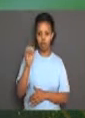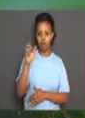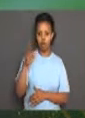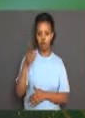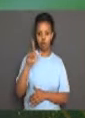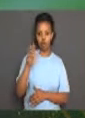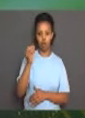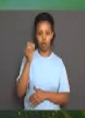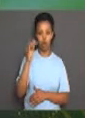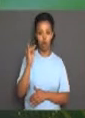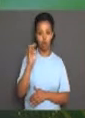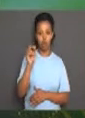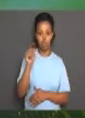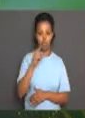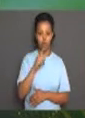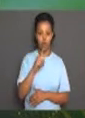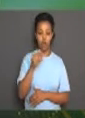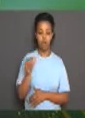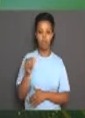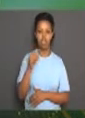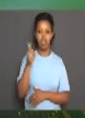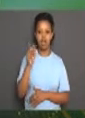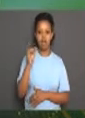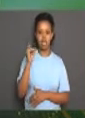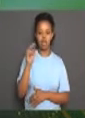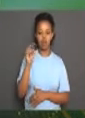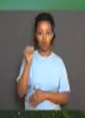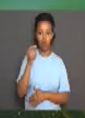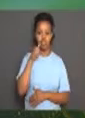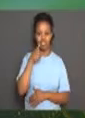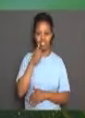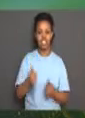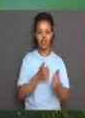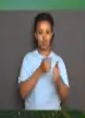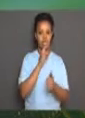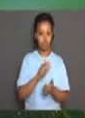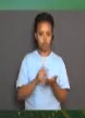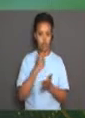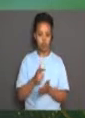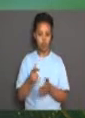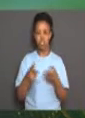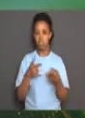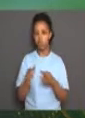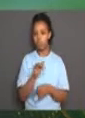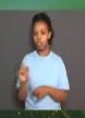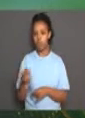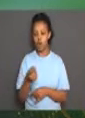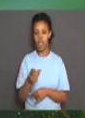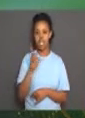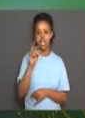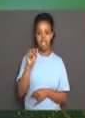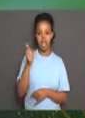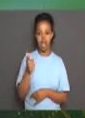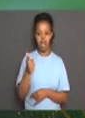of amino acids sequences. When species share similar